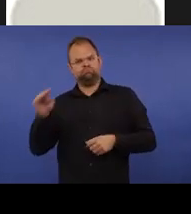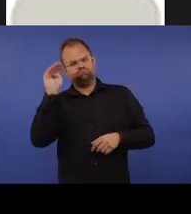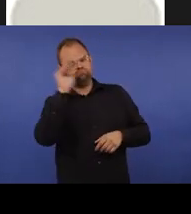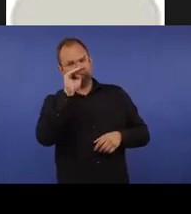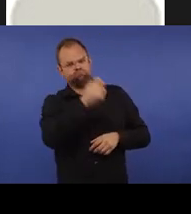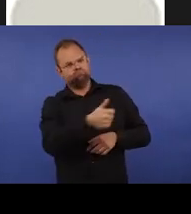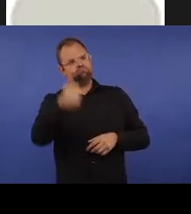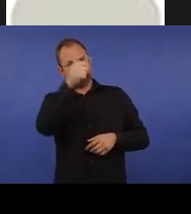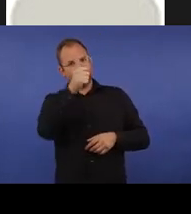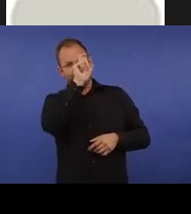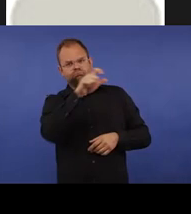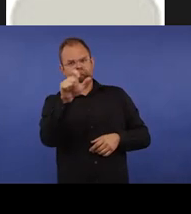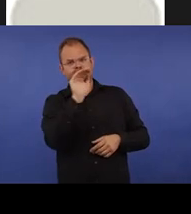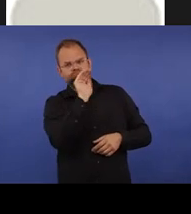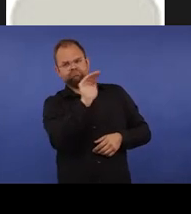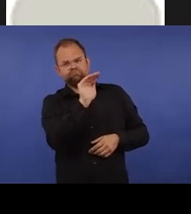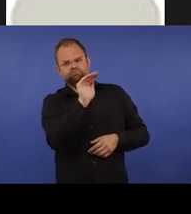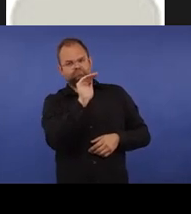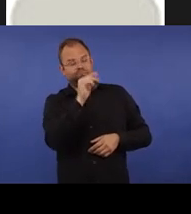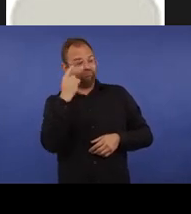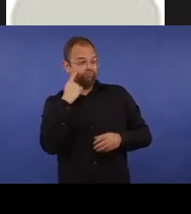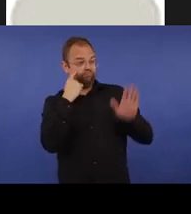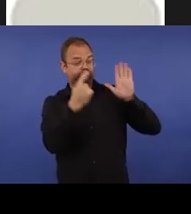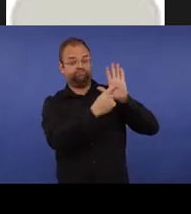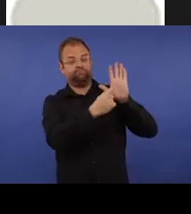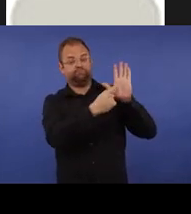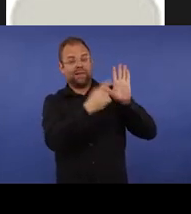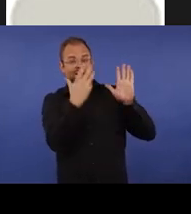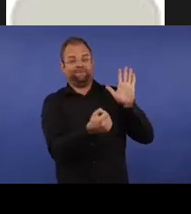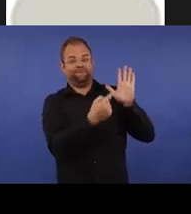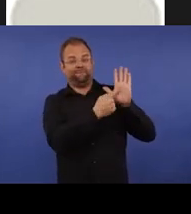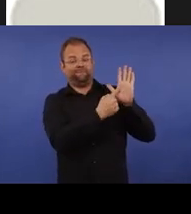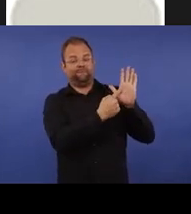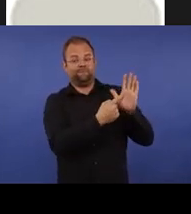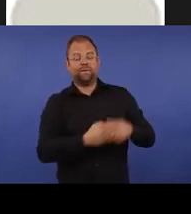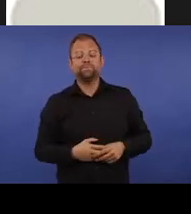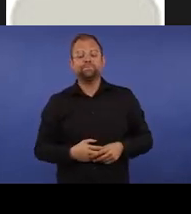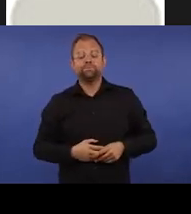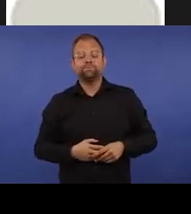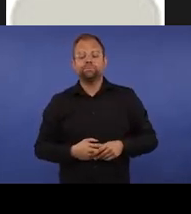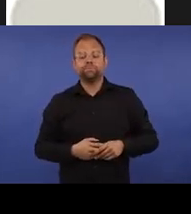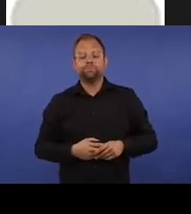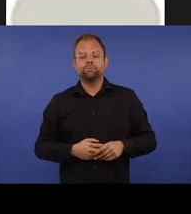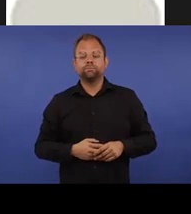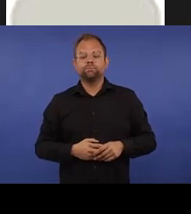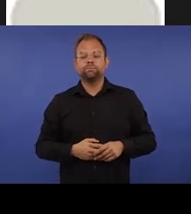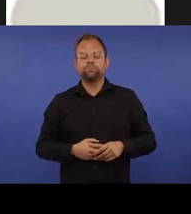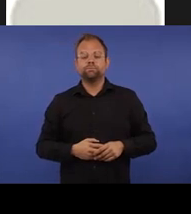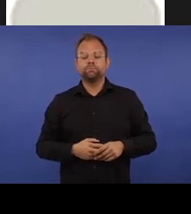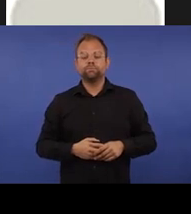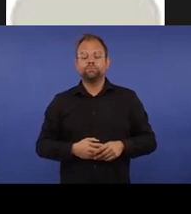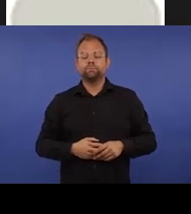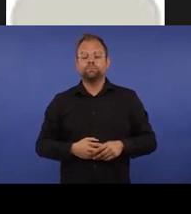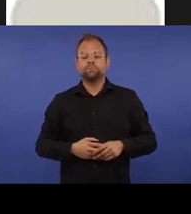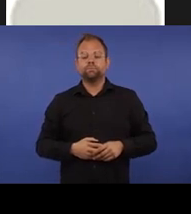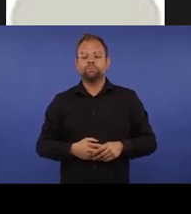to be able to give these opportunities to persons with disabilities. Thank you. This is